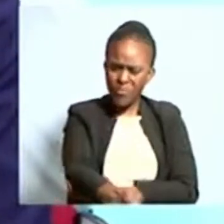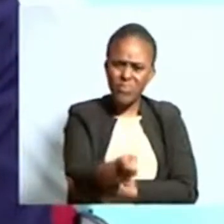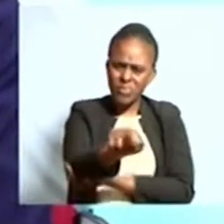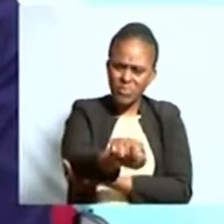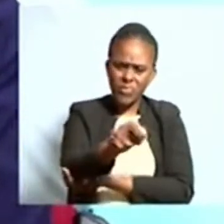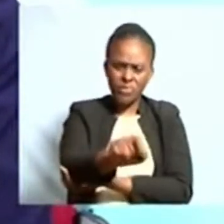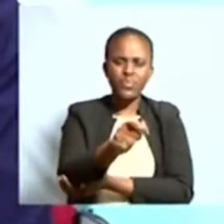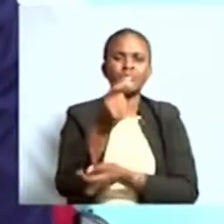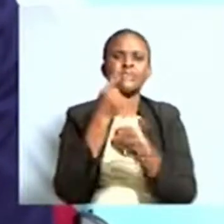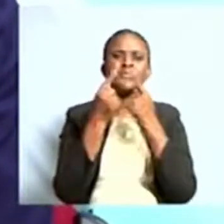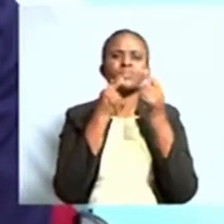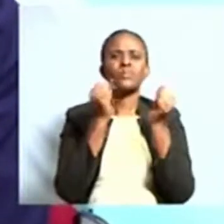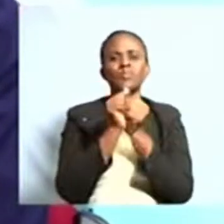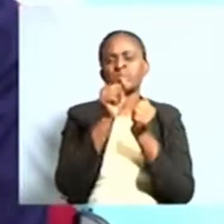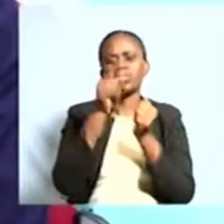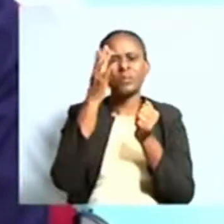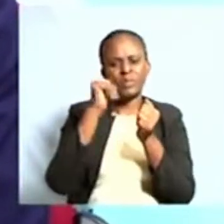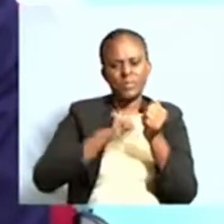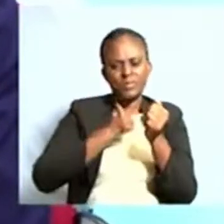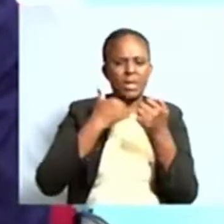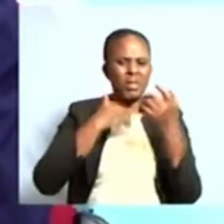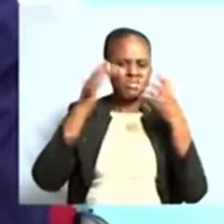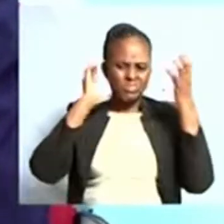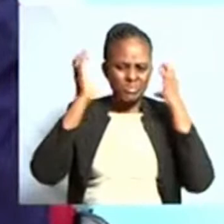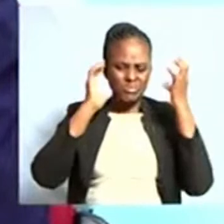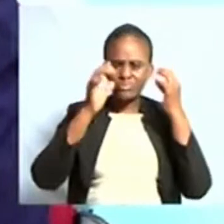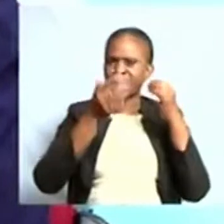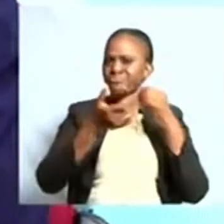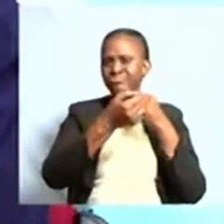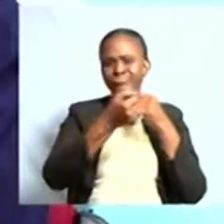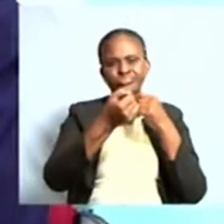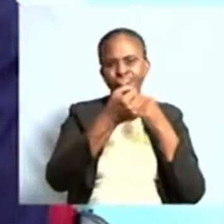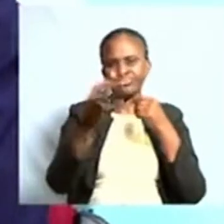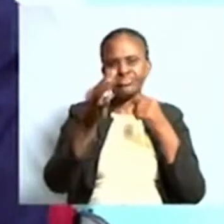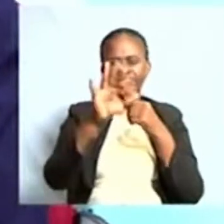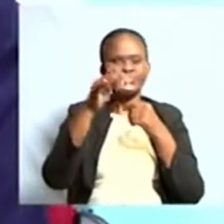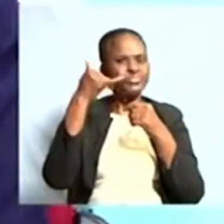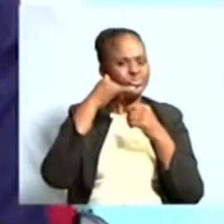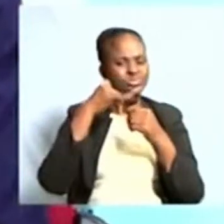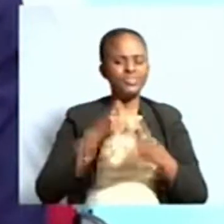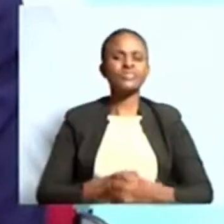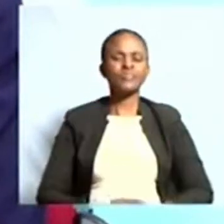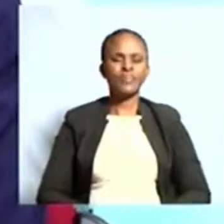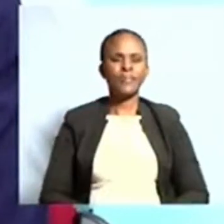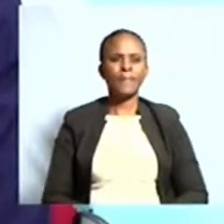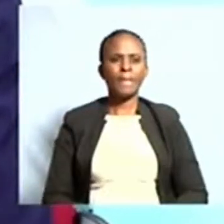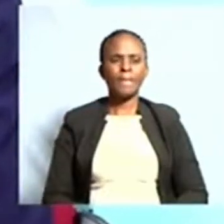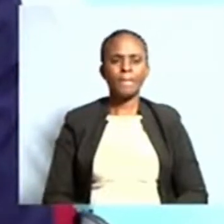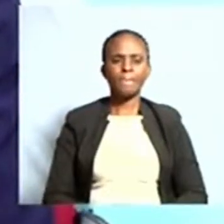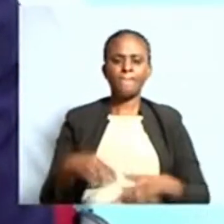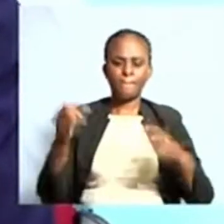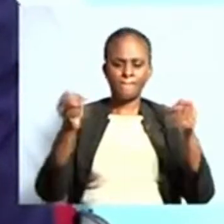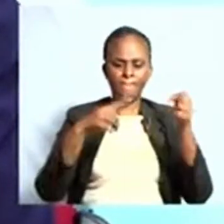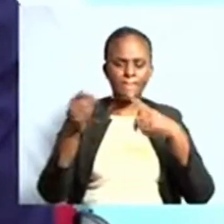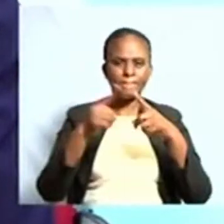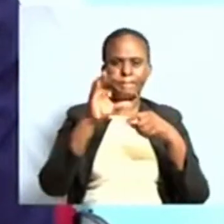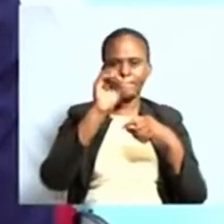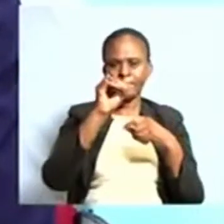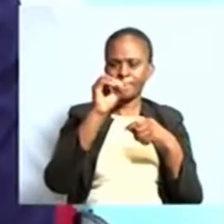a conversation with you. Where we have a feedback, we have no option but to drop your call. So our text line is